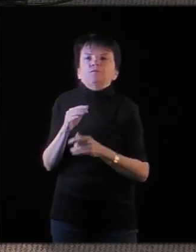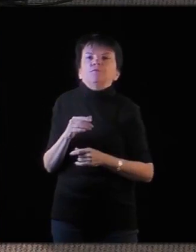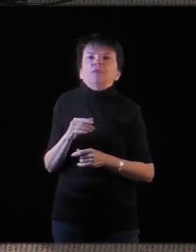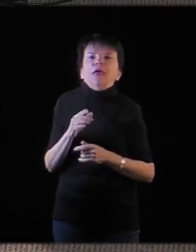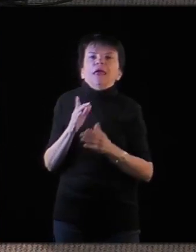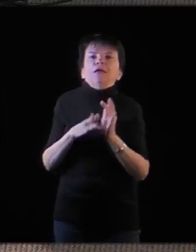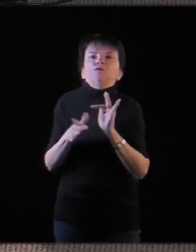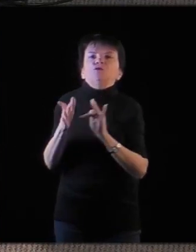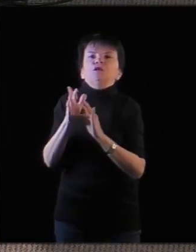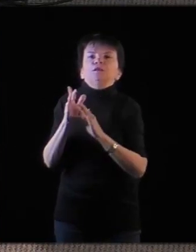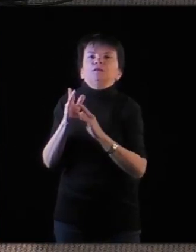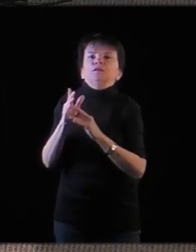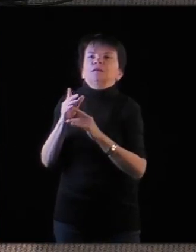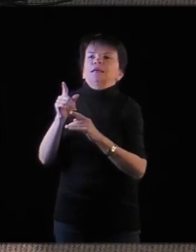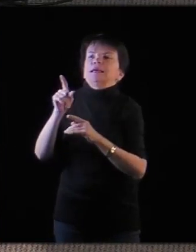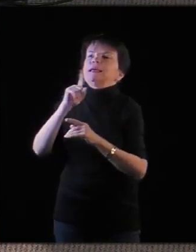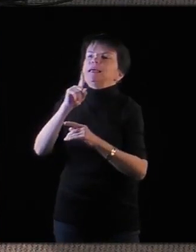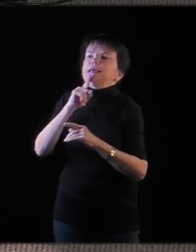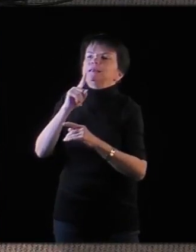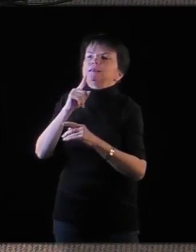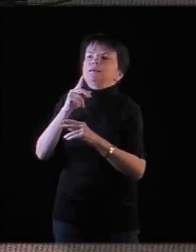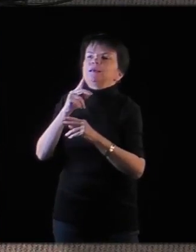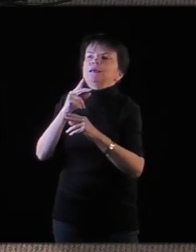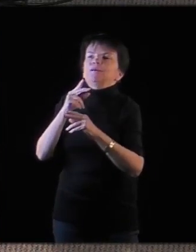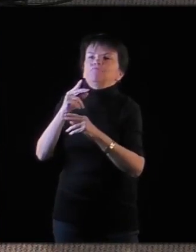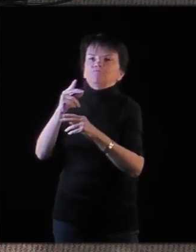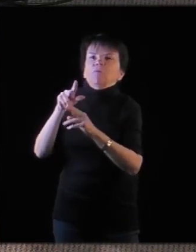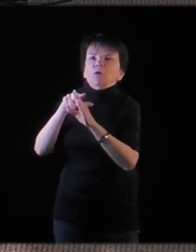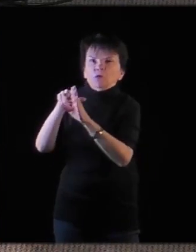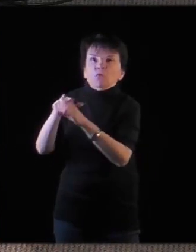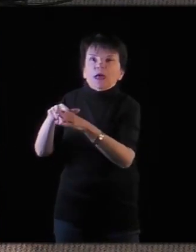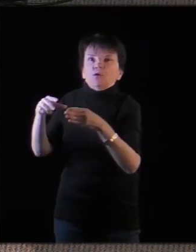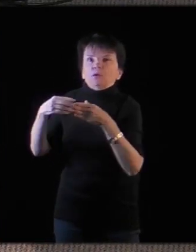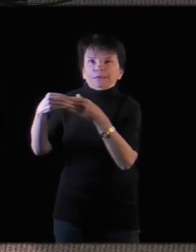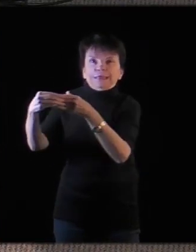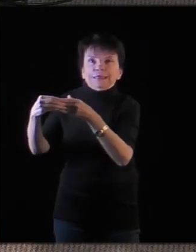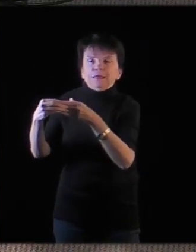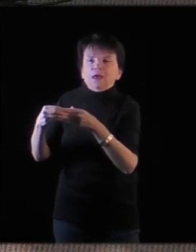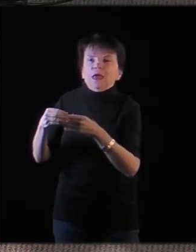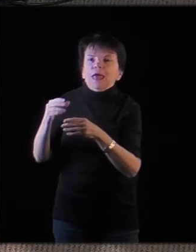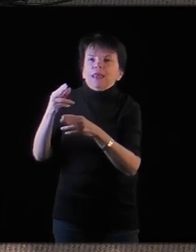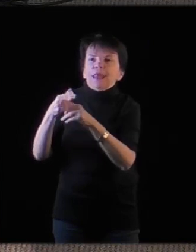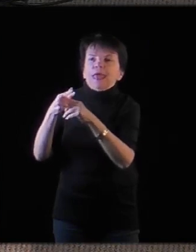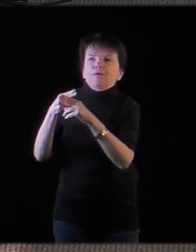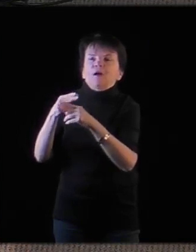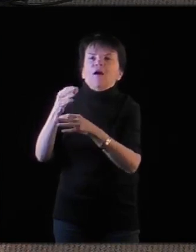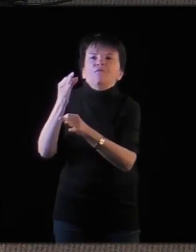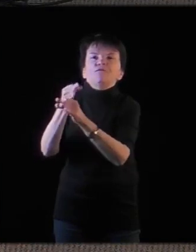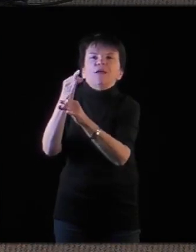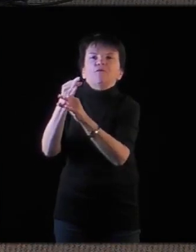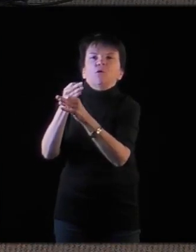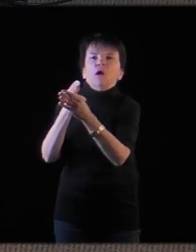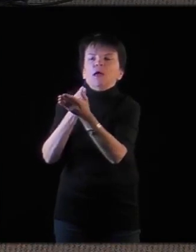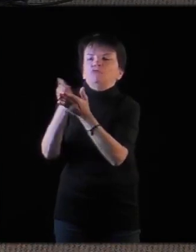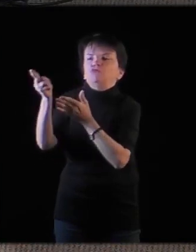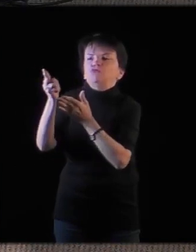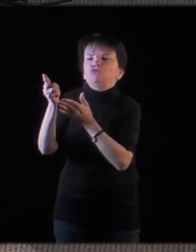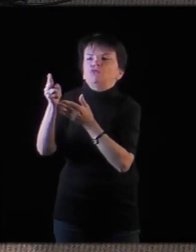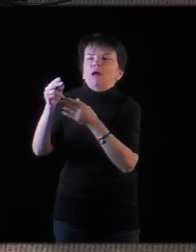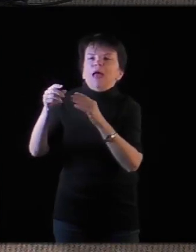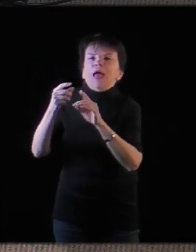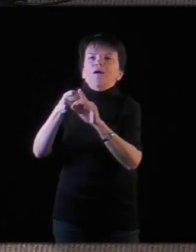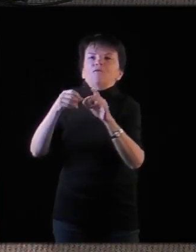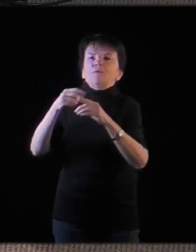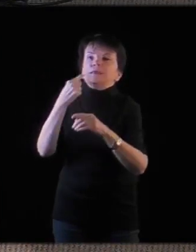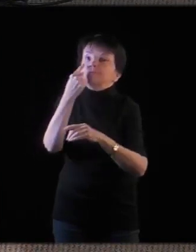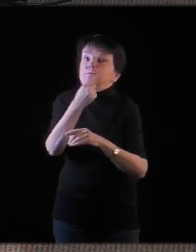is faithful and true. And out of his mouth is the sword of the Spirit, which is the